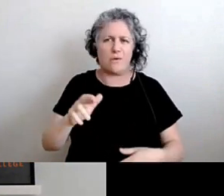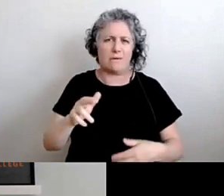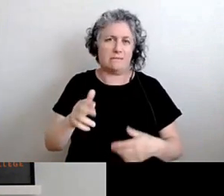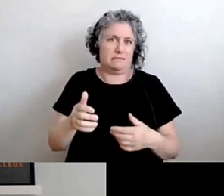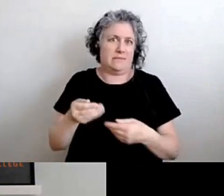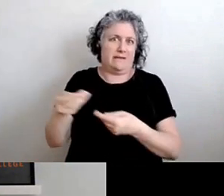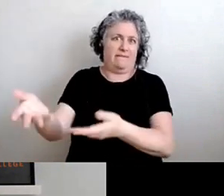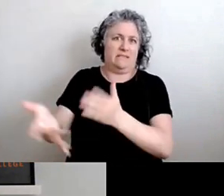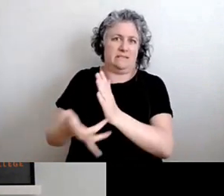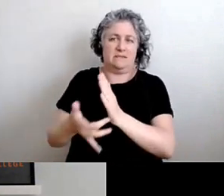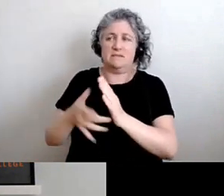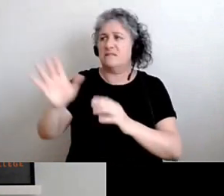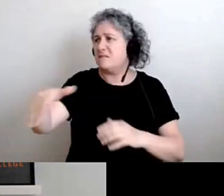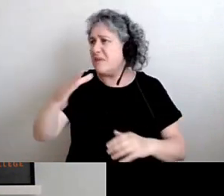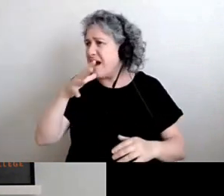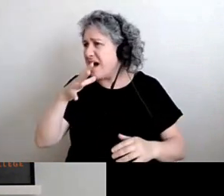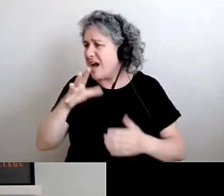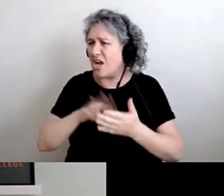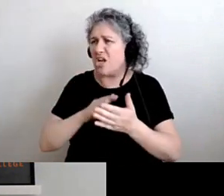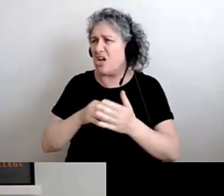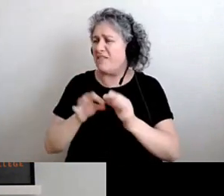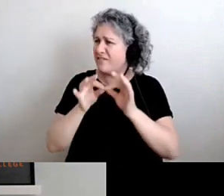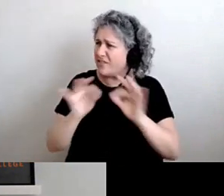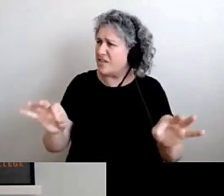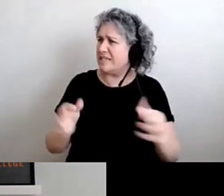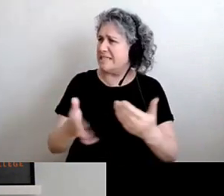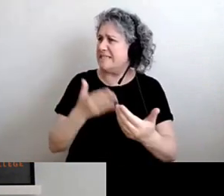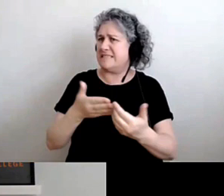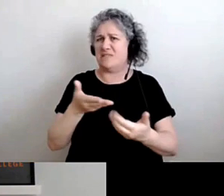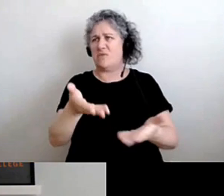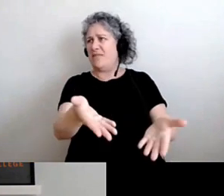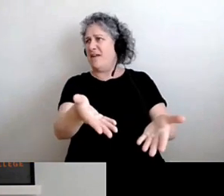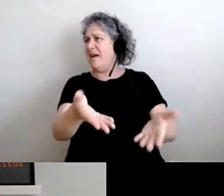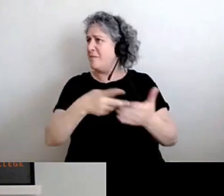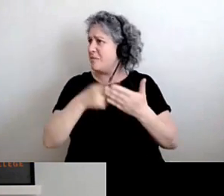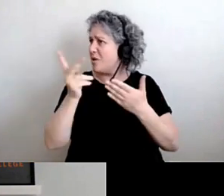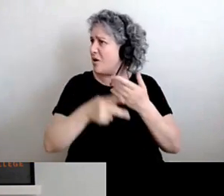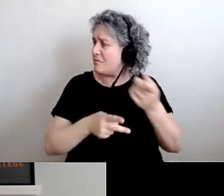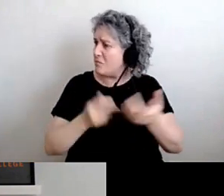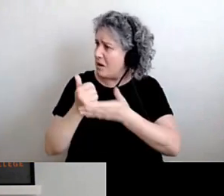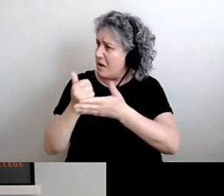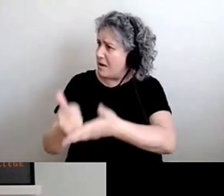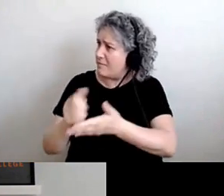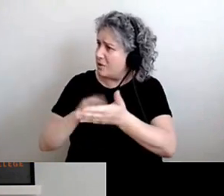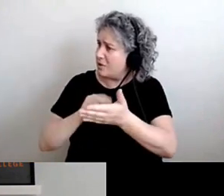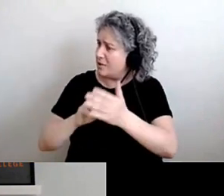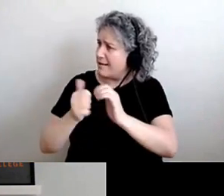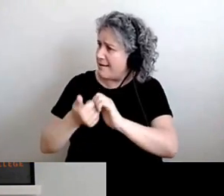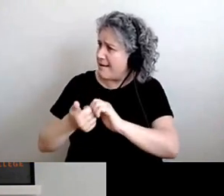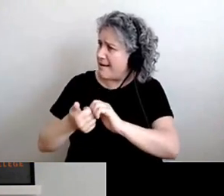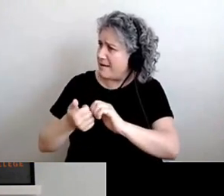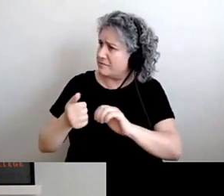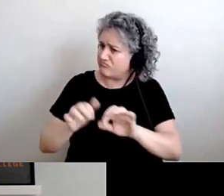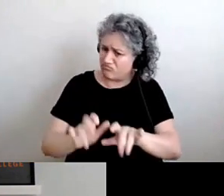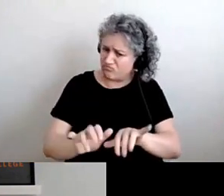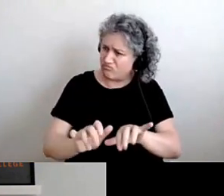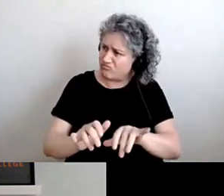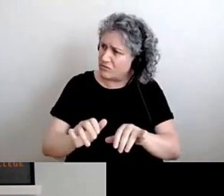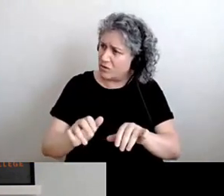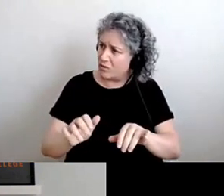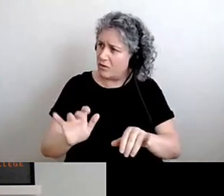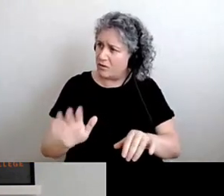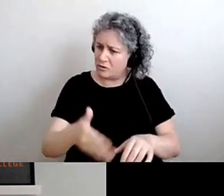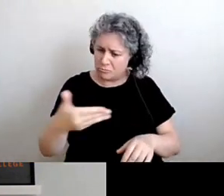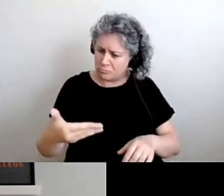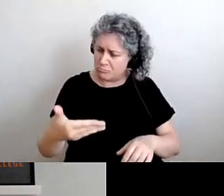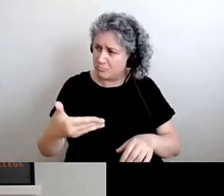they will say, hey, Ma, you can learn this for free. Or here, they have this program that'll help you learn how to use your computer, or that kind